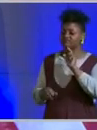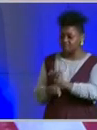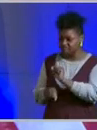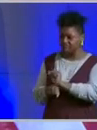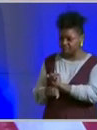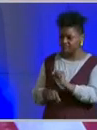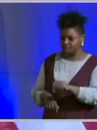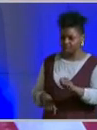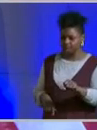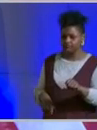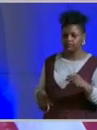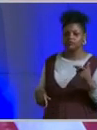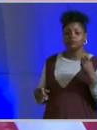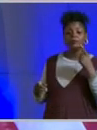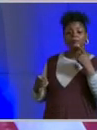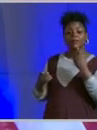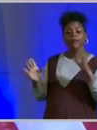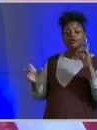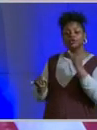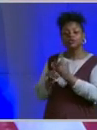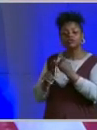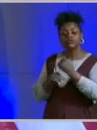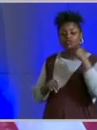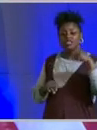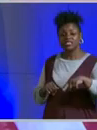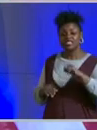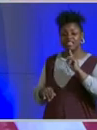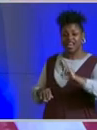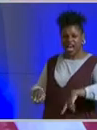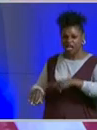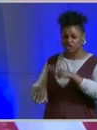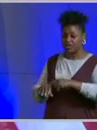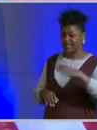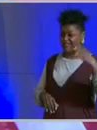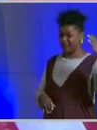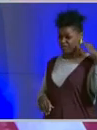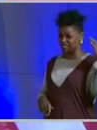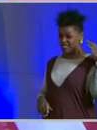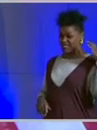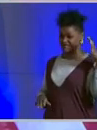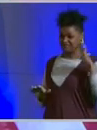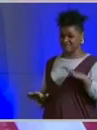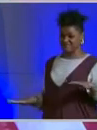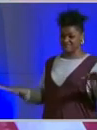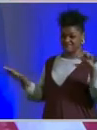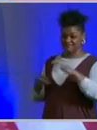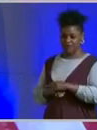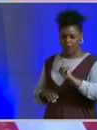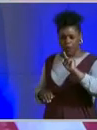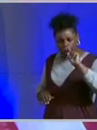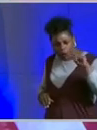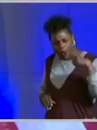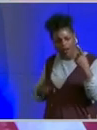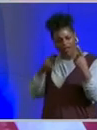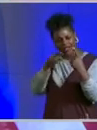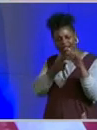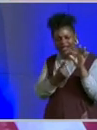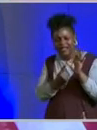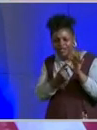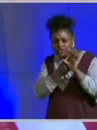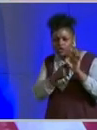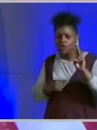public institution of higher learning in and for the nation's capital, that's the only exclusively urban land-grant university in the